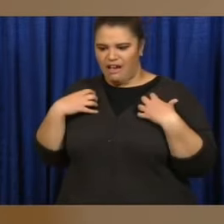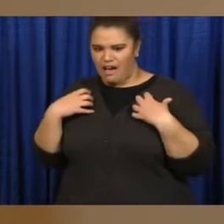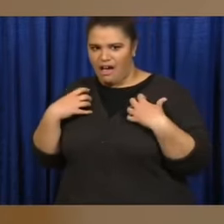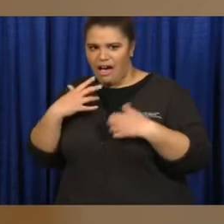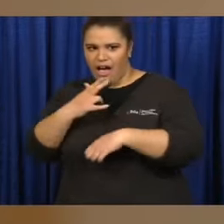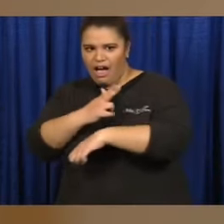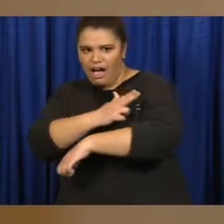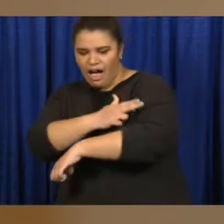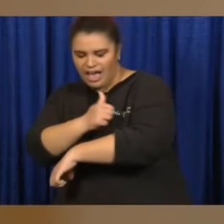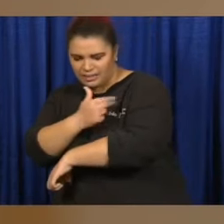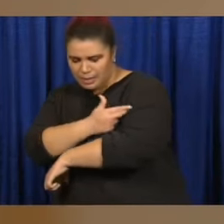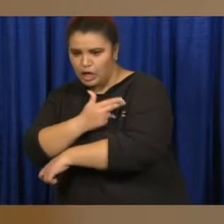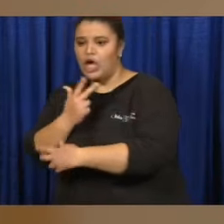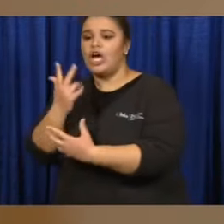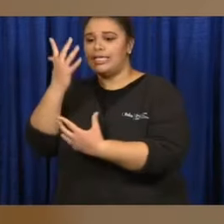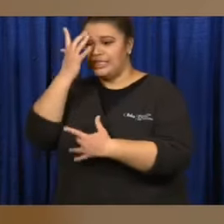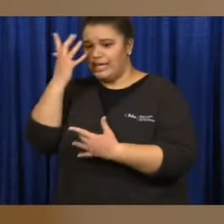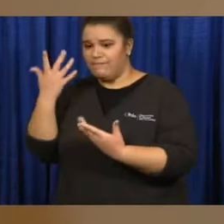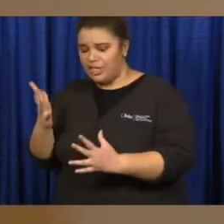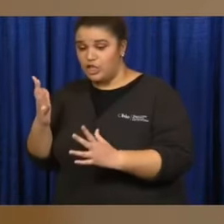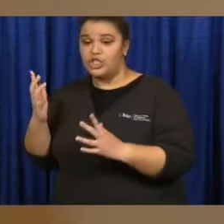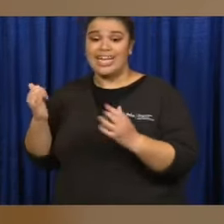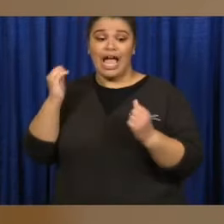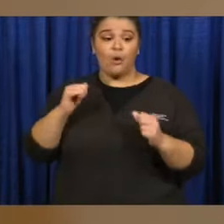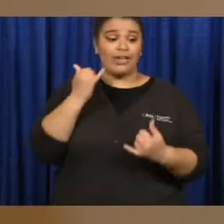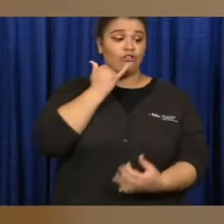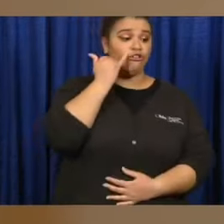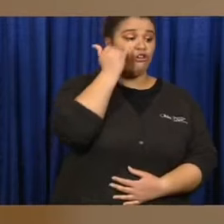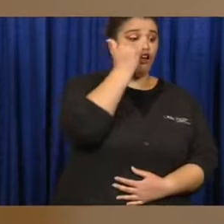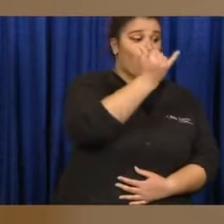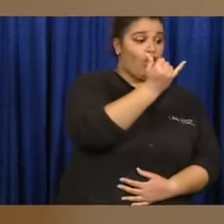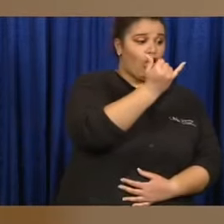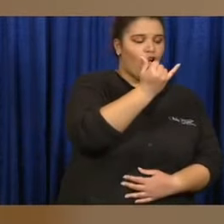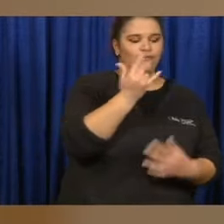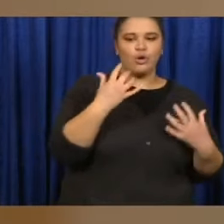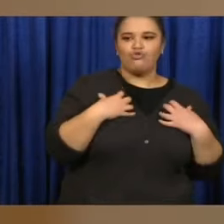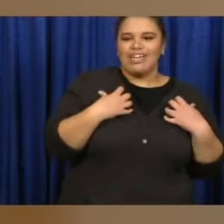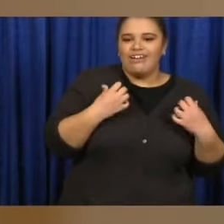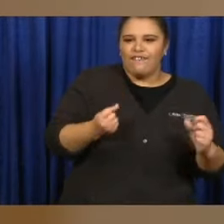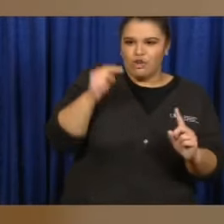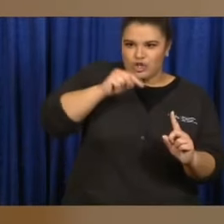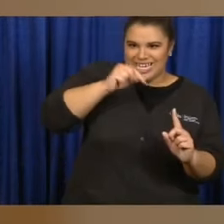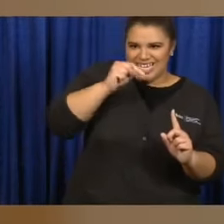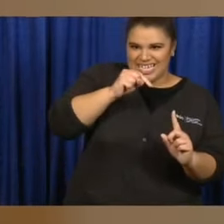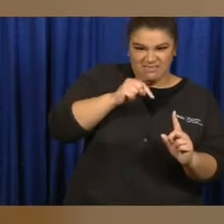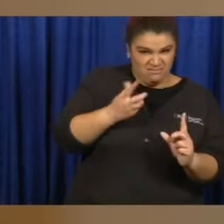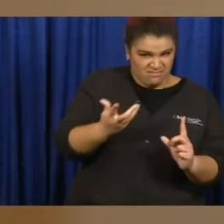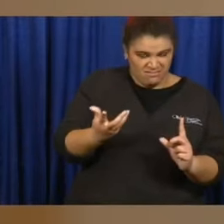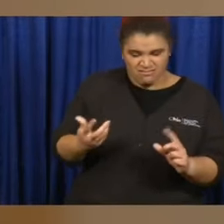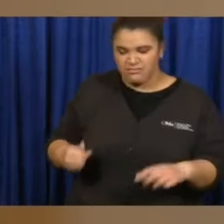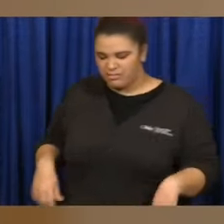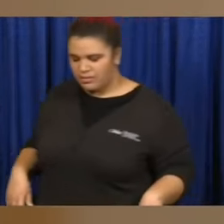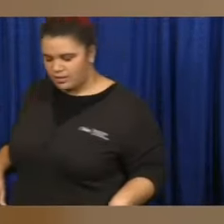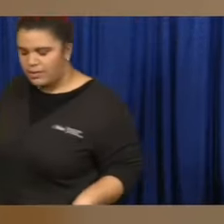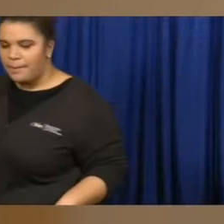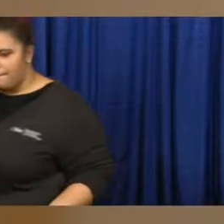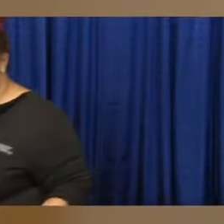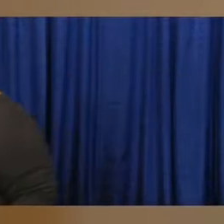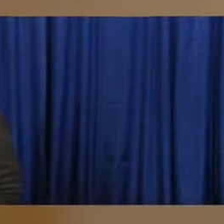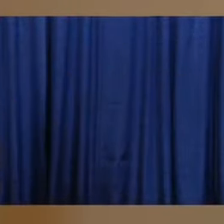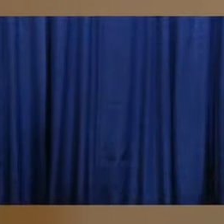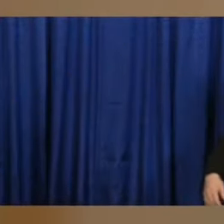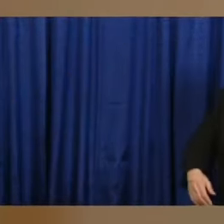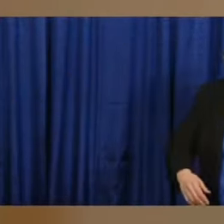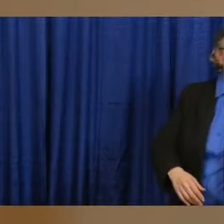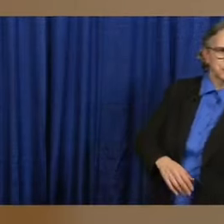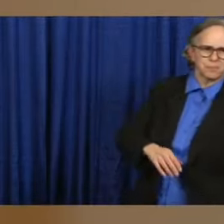recovering from coronavirus. Ben, I'm going to try to get those for you. This is something I've asked the team to try to find the